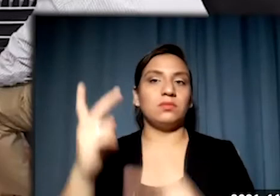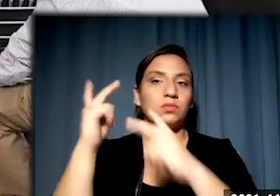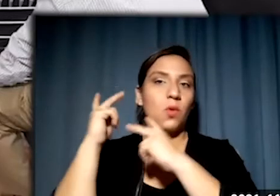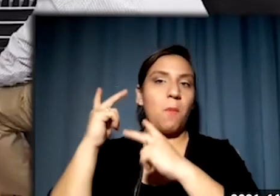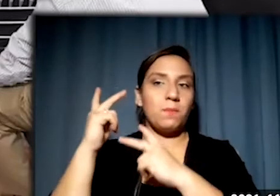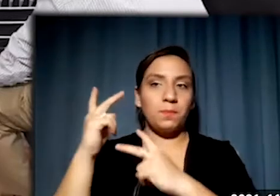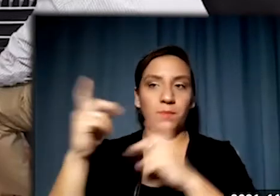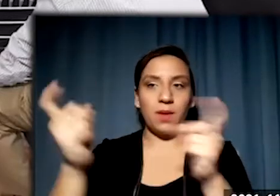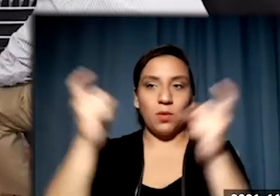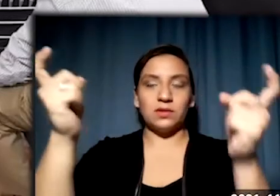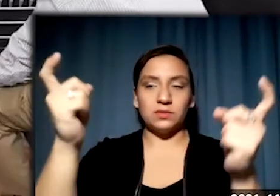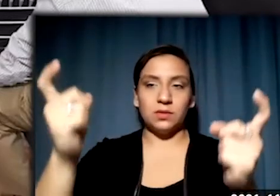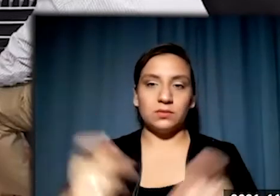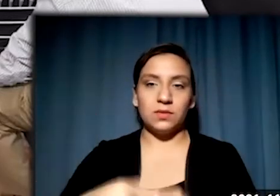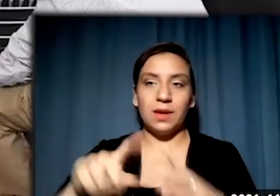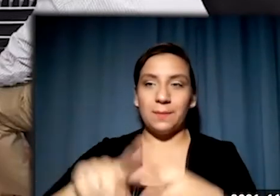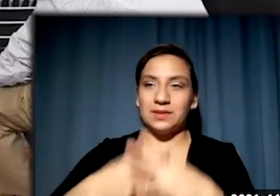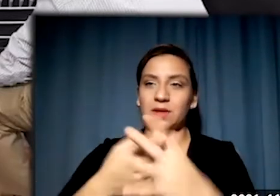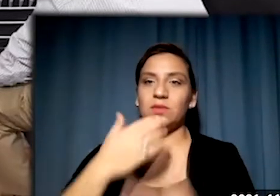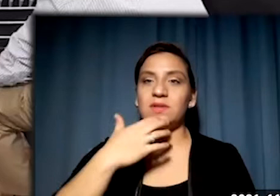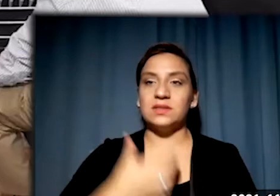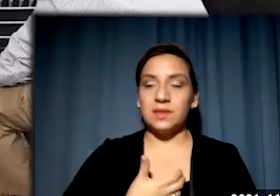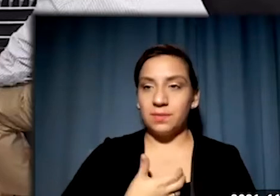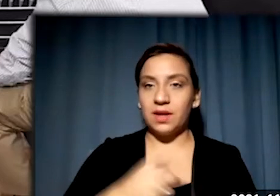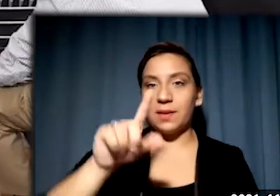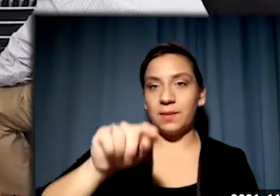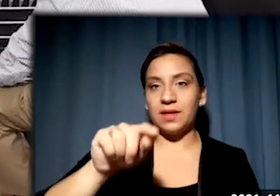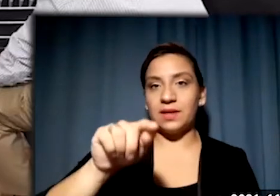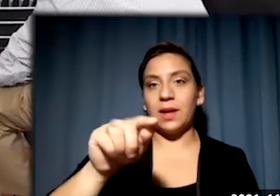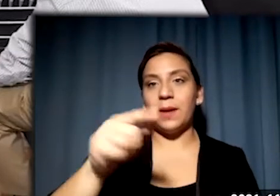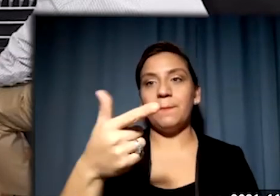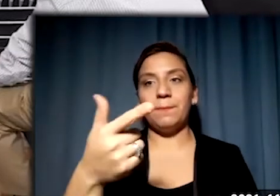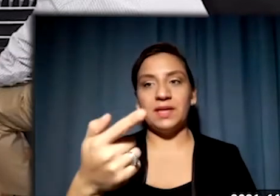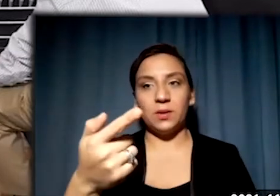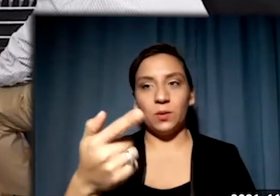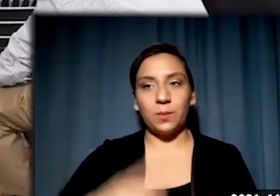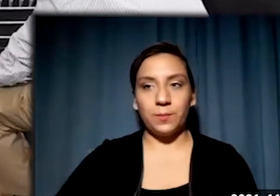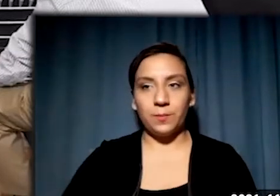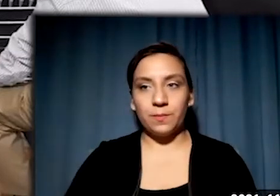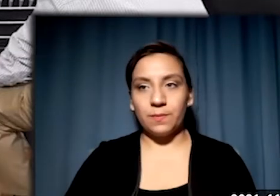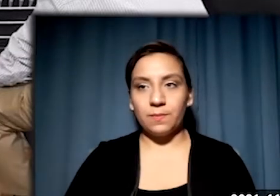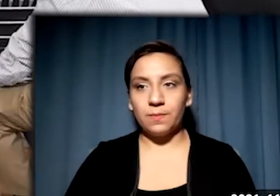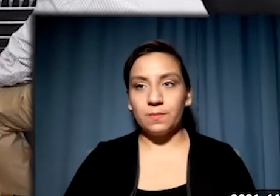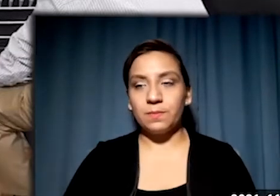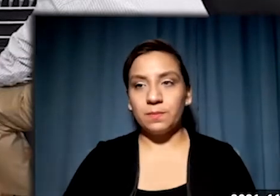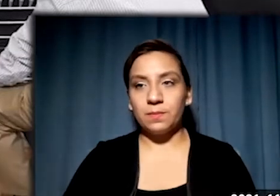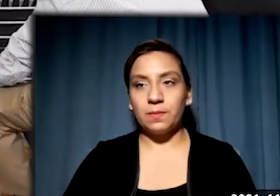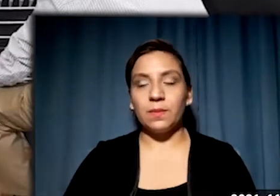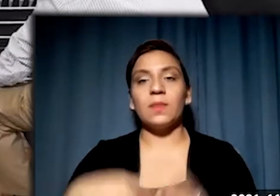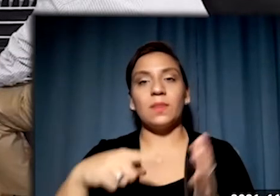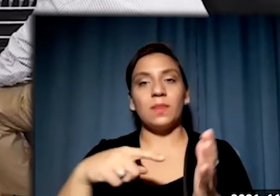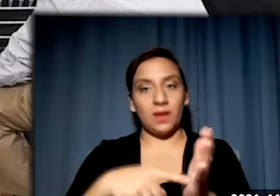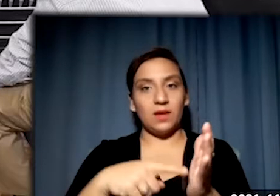Recently, this executive order was amended by Governor Pedro Pierluisi